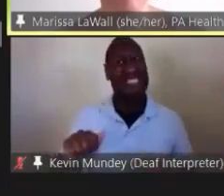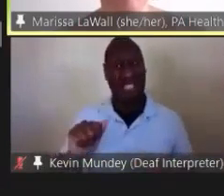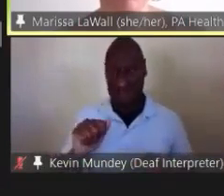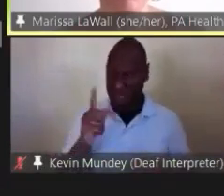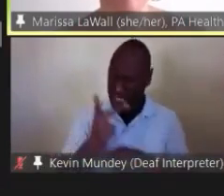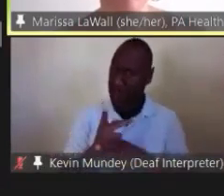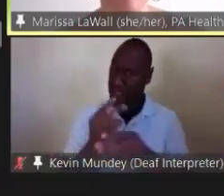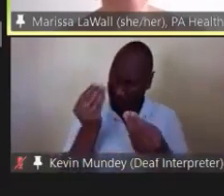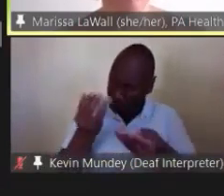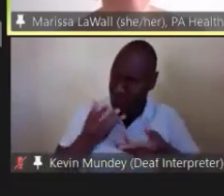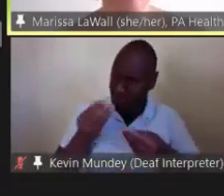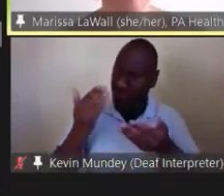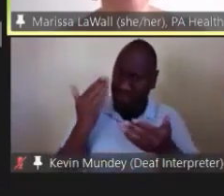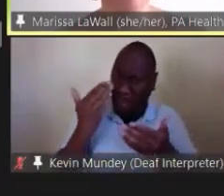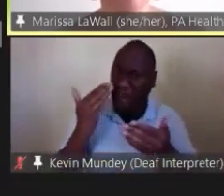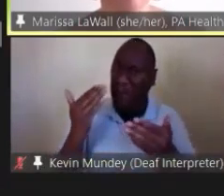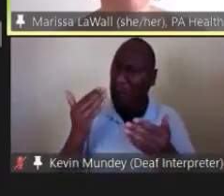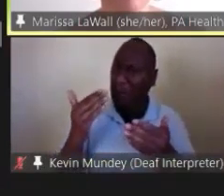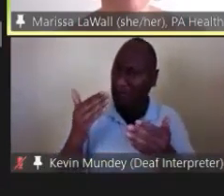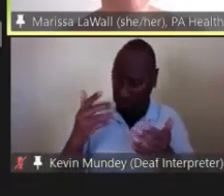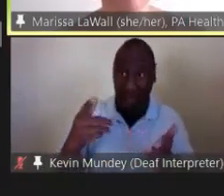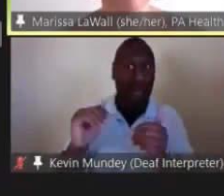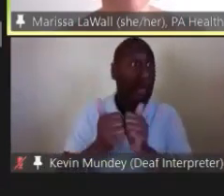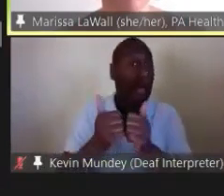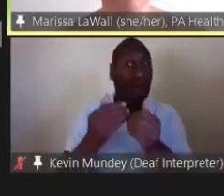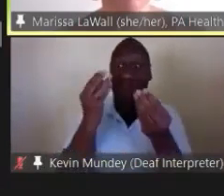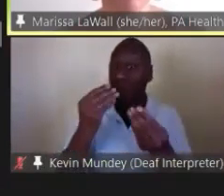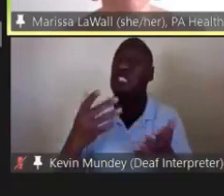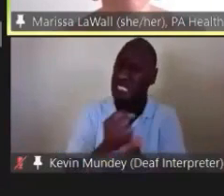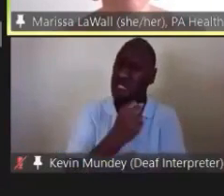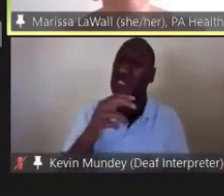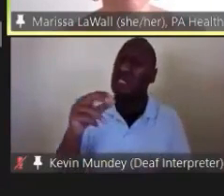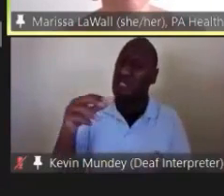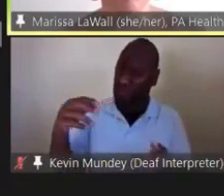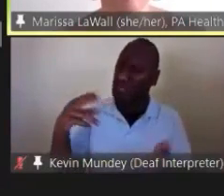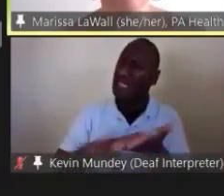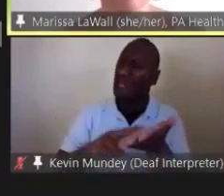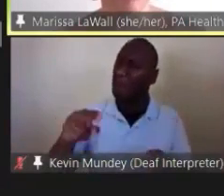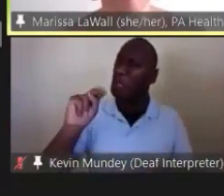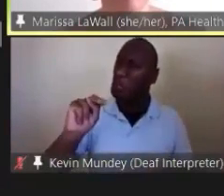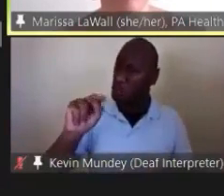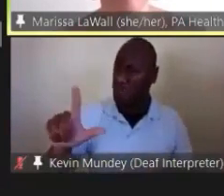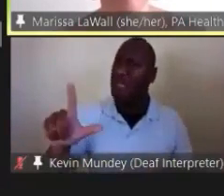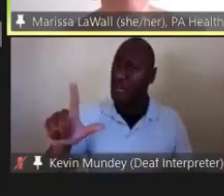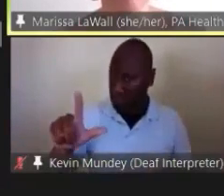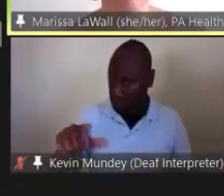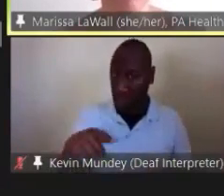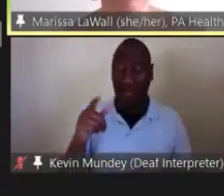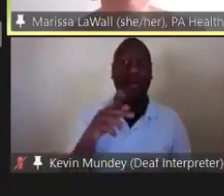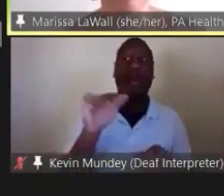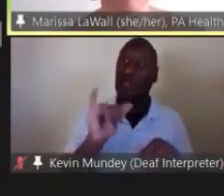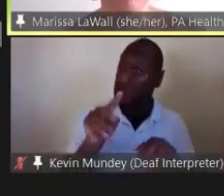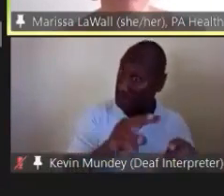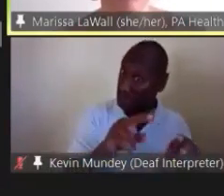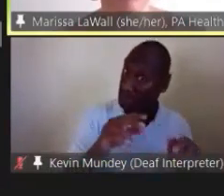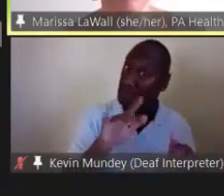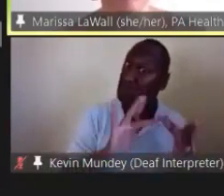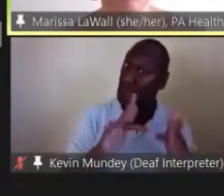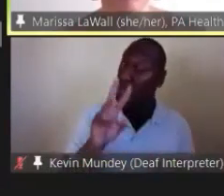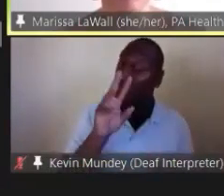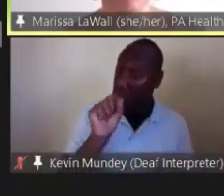monthly e-newsletter or following us on social media. We assist clients from every county in Pennsylvania